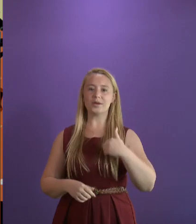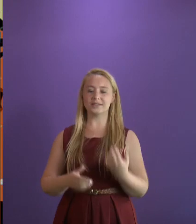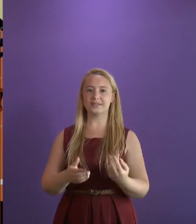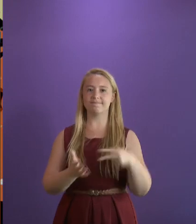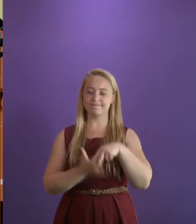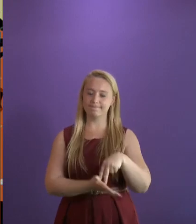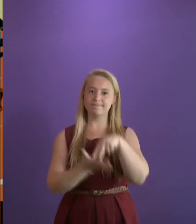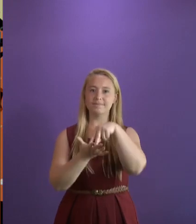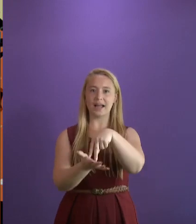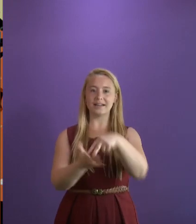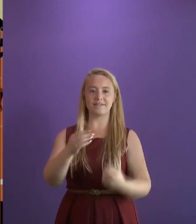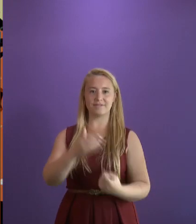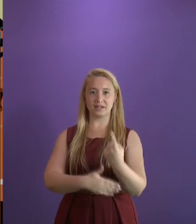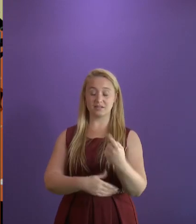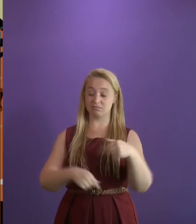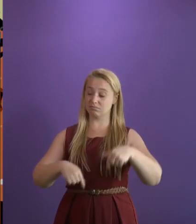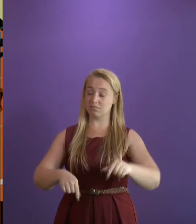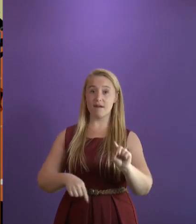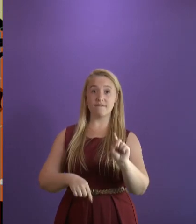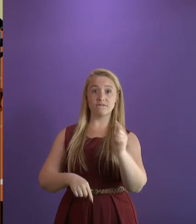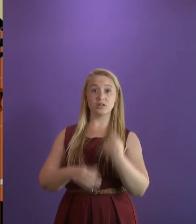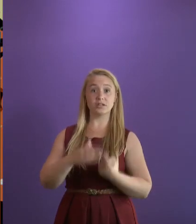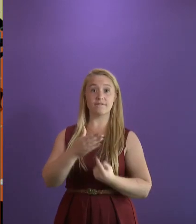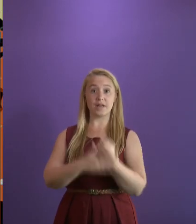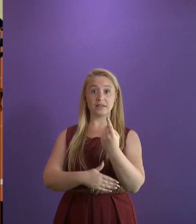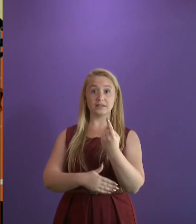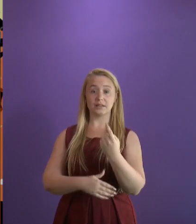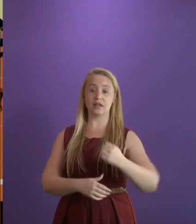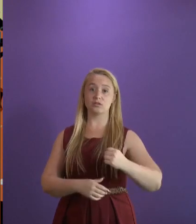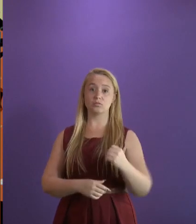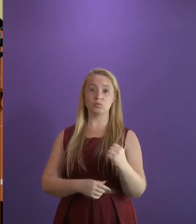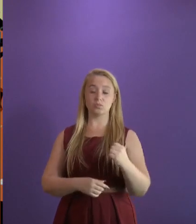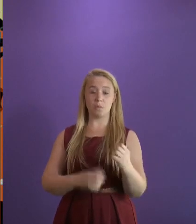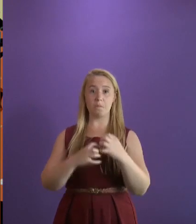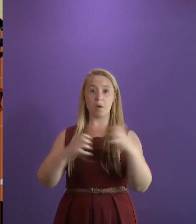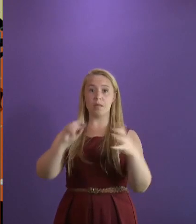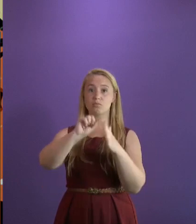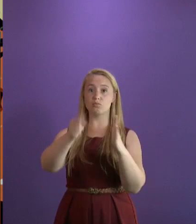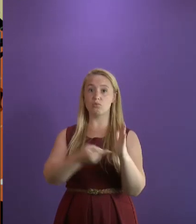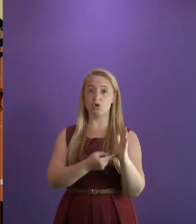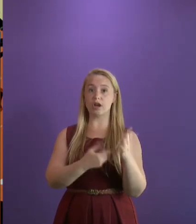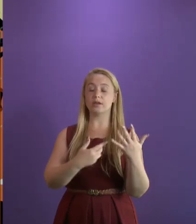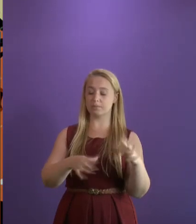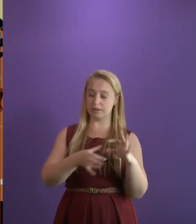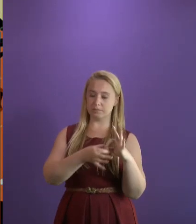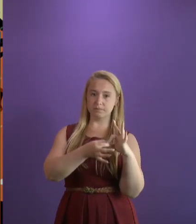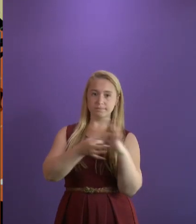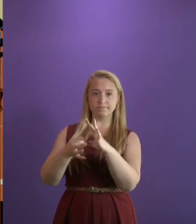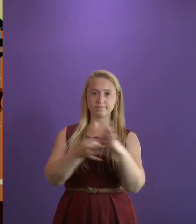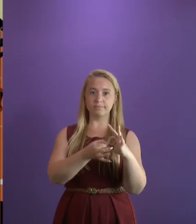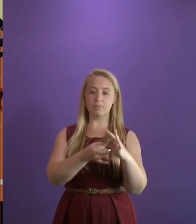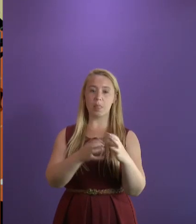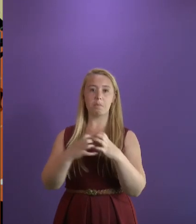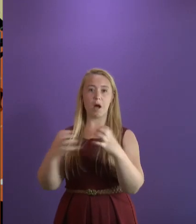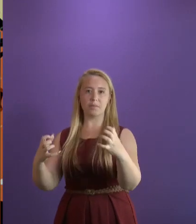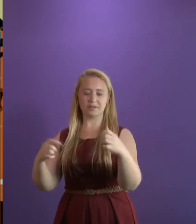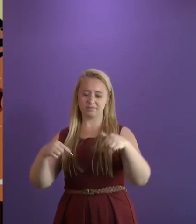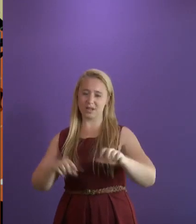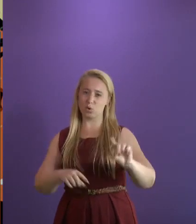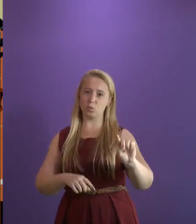kind, as the Scottish Parliament and the Parliament Project have been working in partnership to deliver this very unique